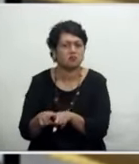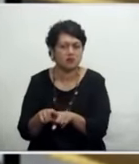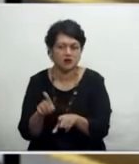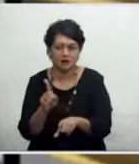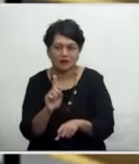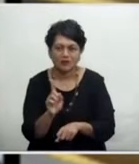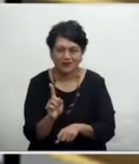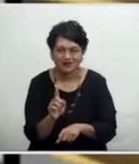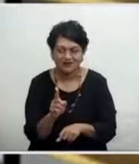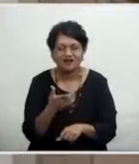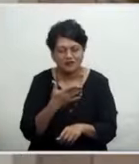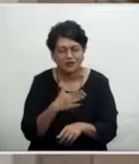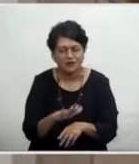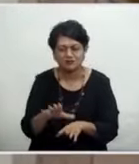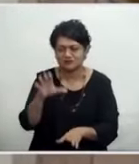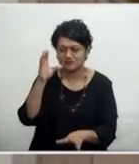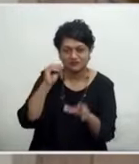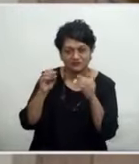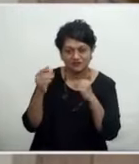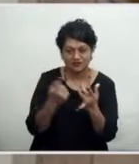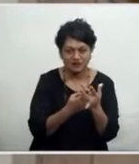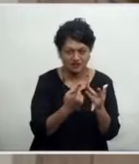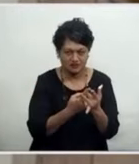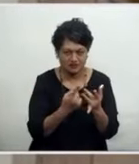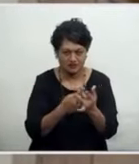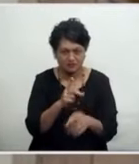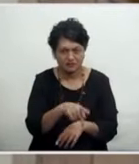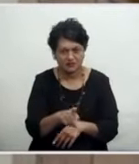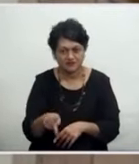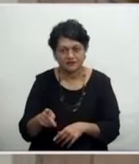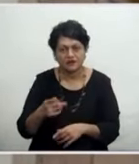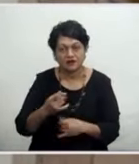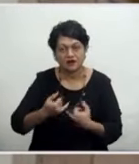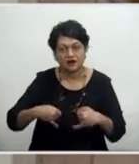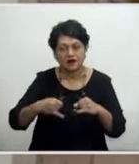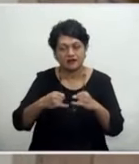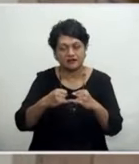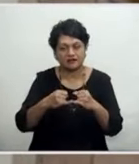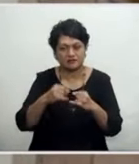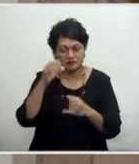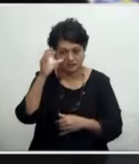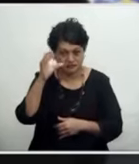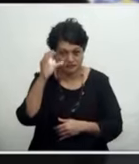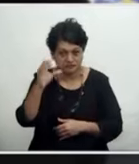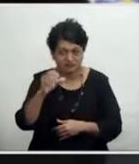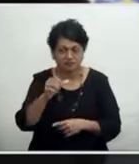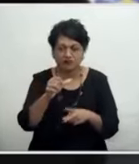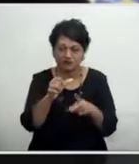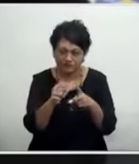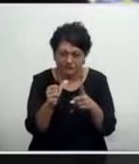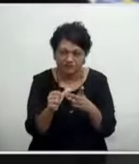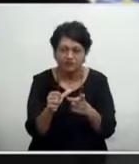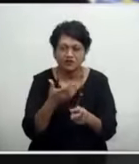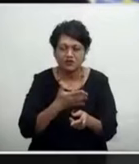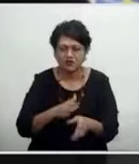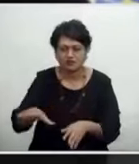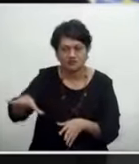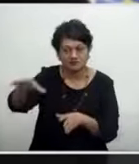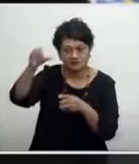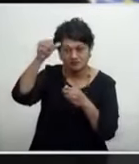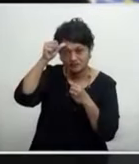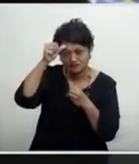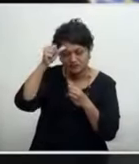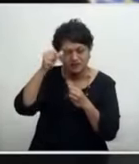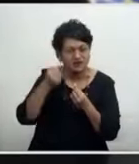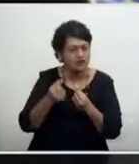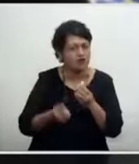learn from the other participants around the Pacific Island countries, and also to take this knowledge and skills, go